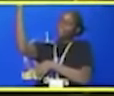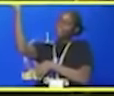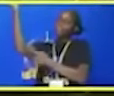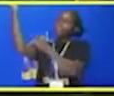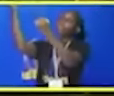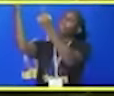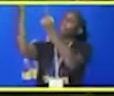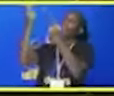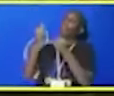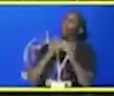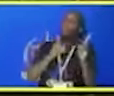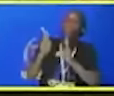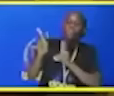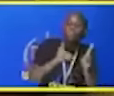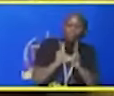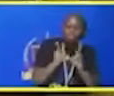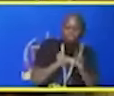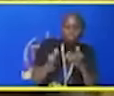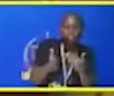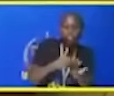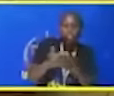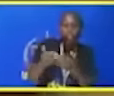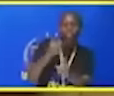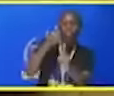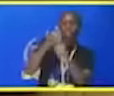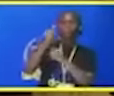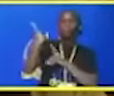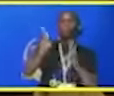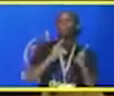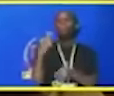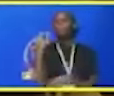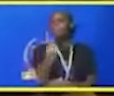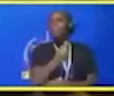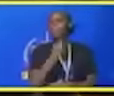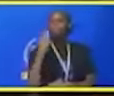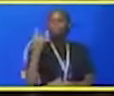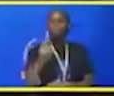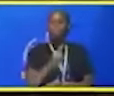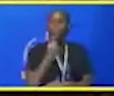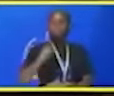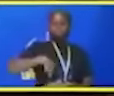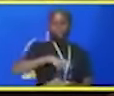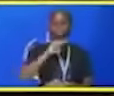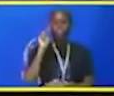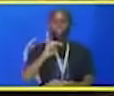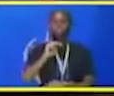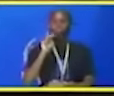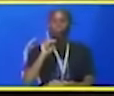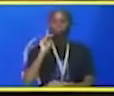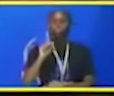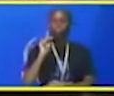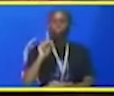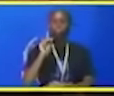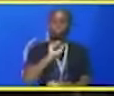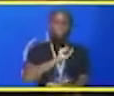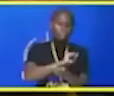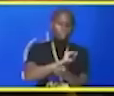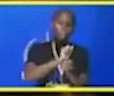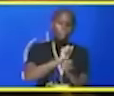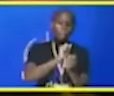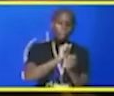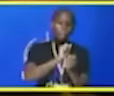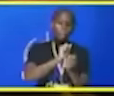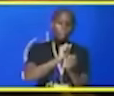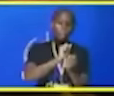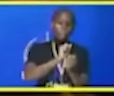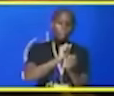Come and do what you do. We need a move. Ghana,